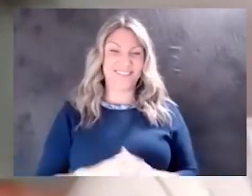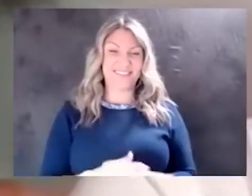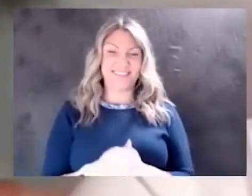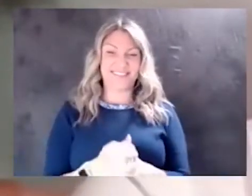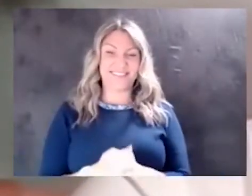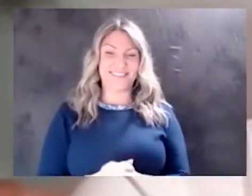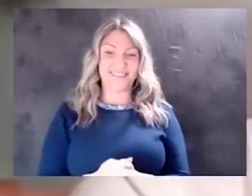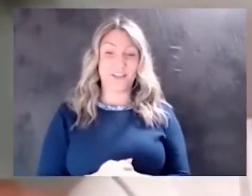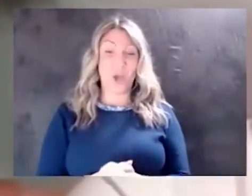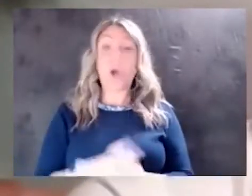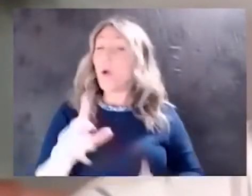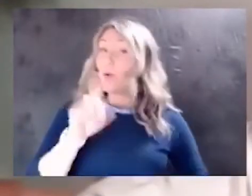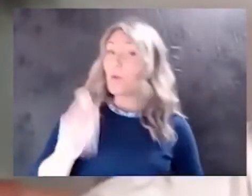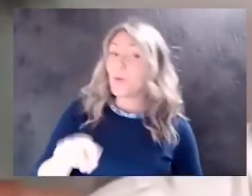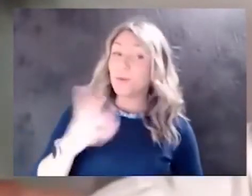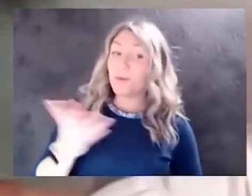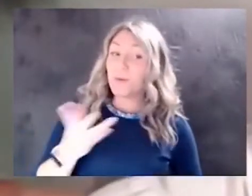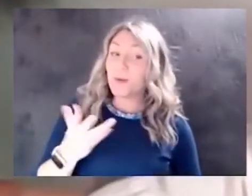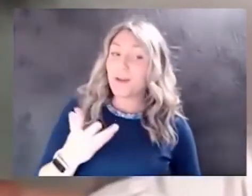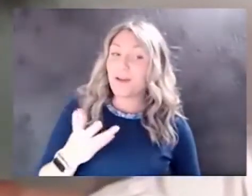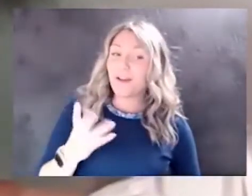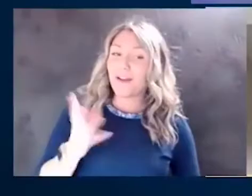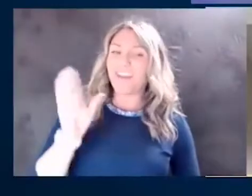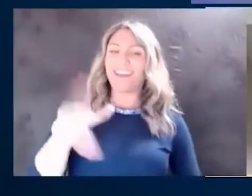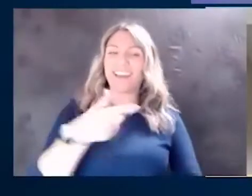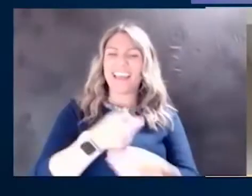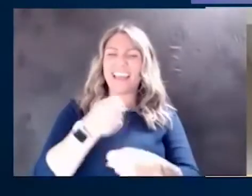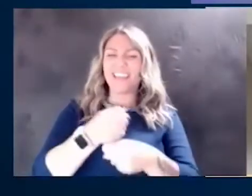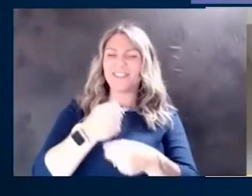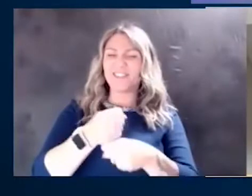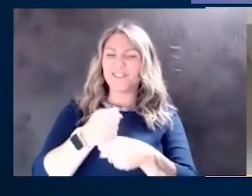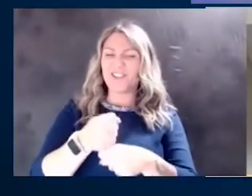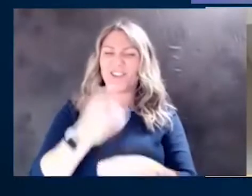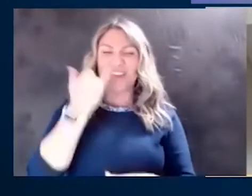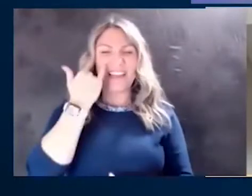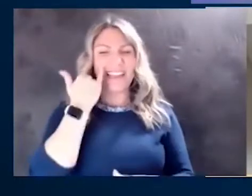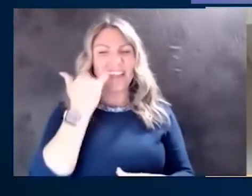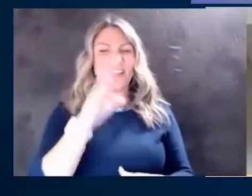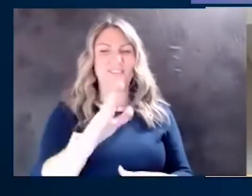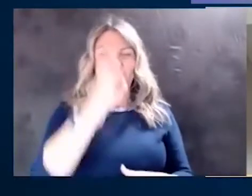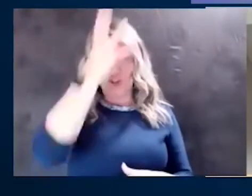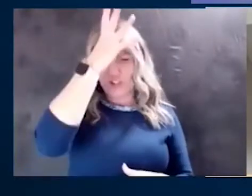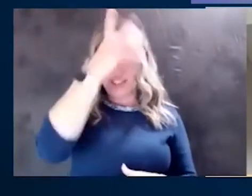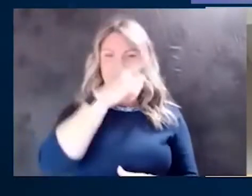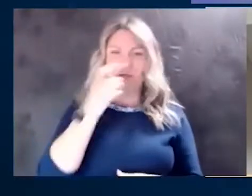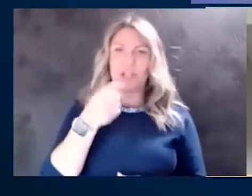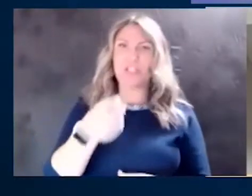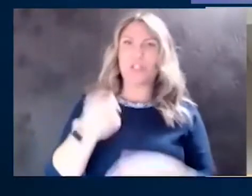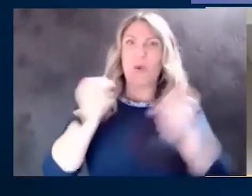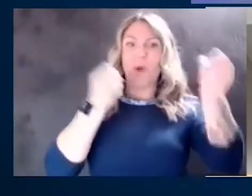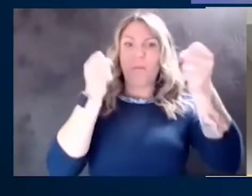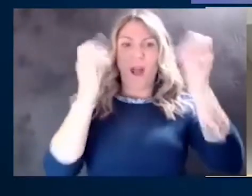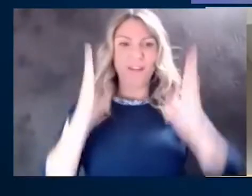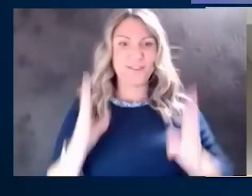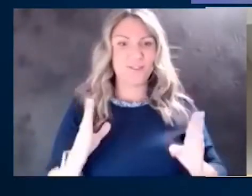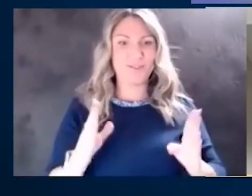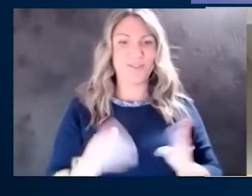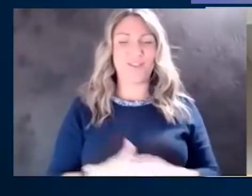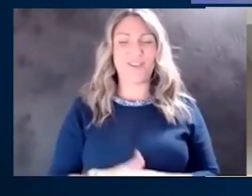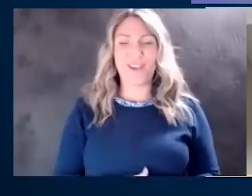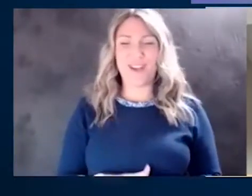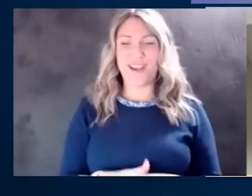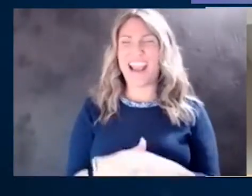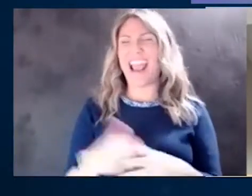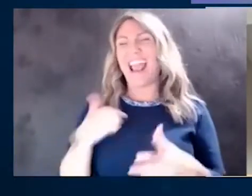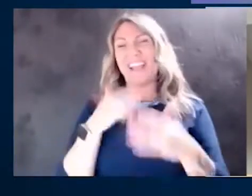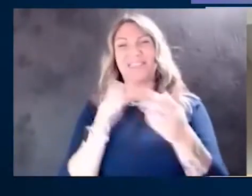So, Josiah, no, I was just messing around, asking if your dad would mess with you since you're a boxer. I would probably tend to avoid those things.